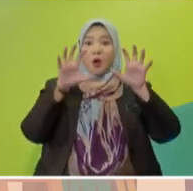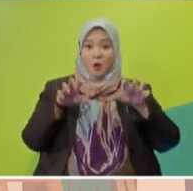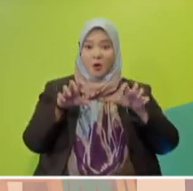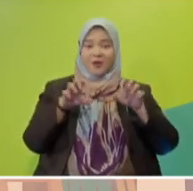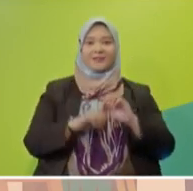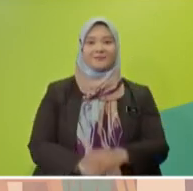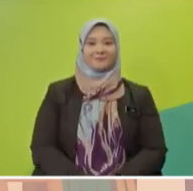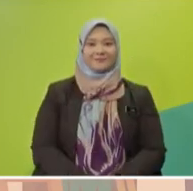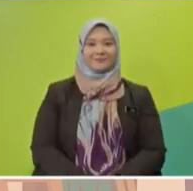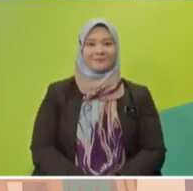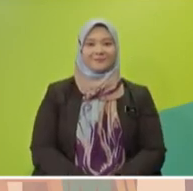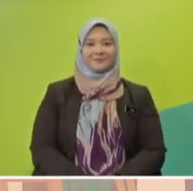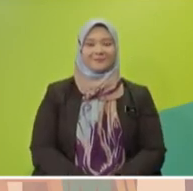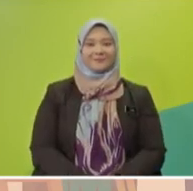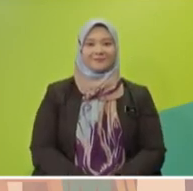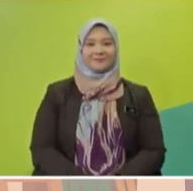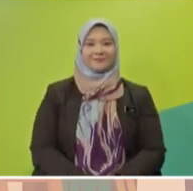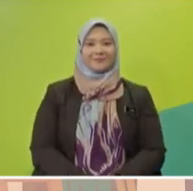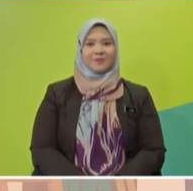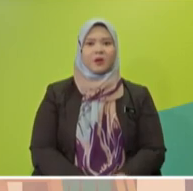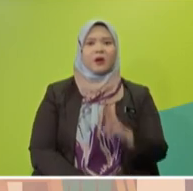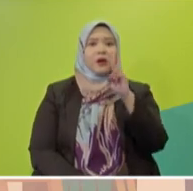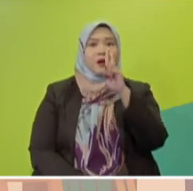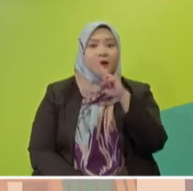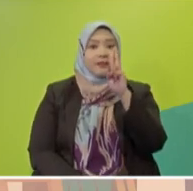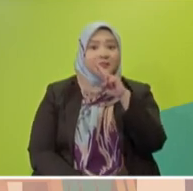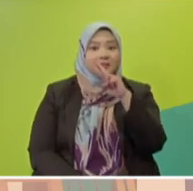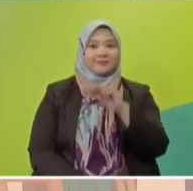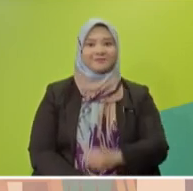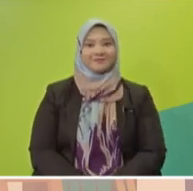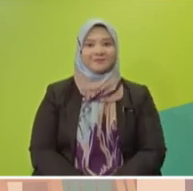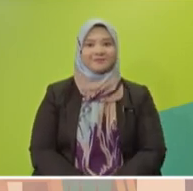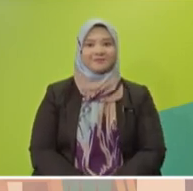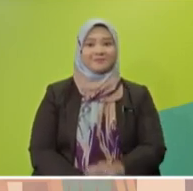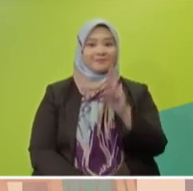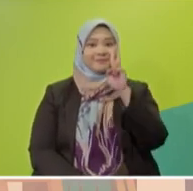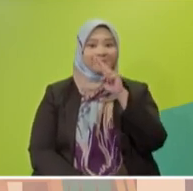Dog. Next, a rat. Okay, a rat.